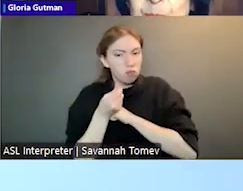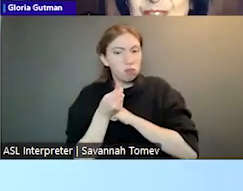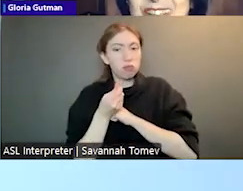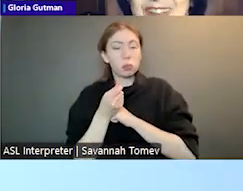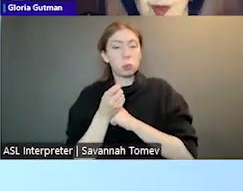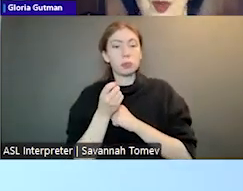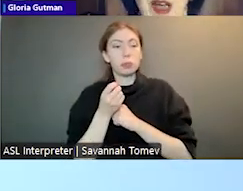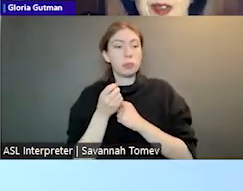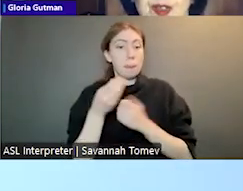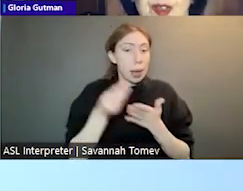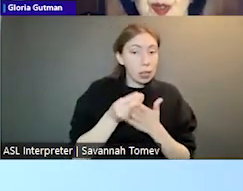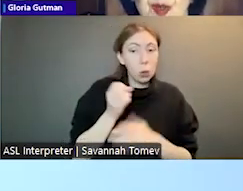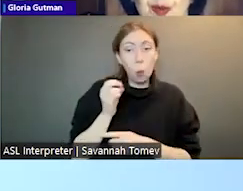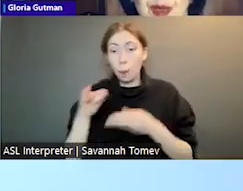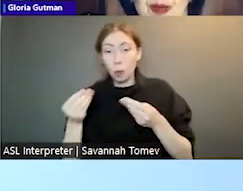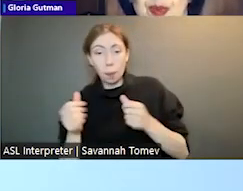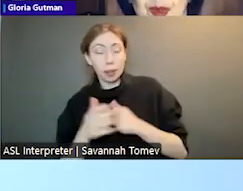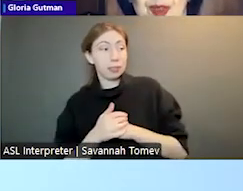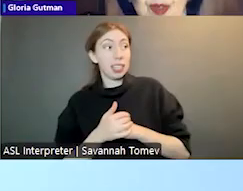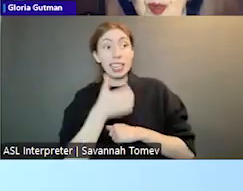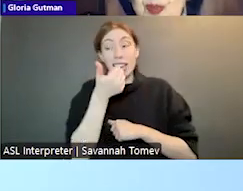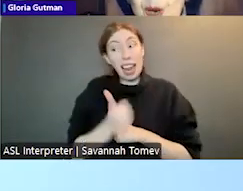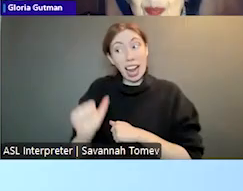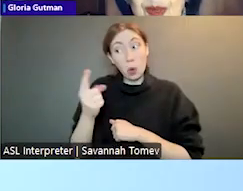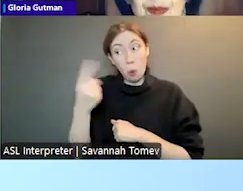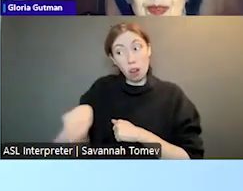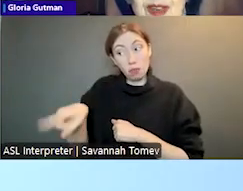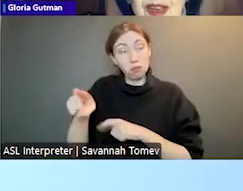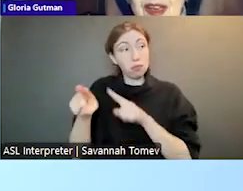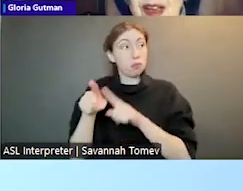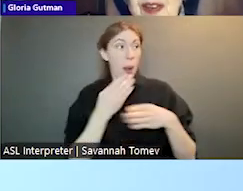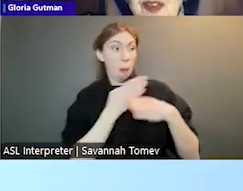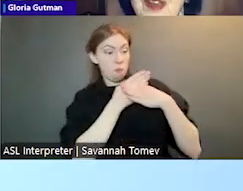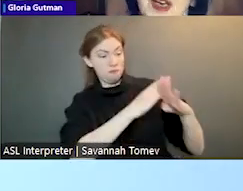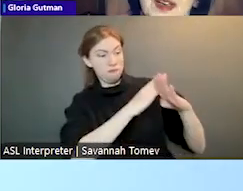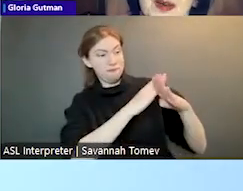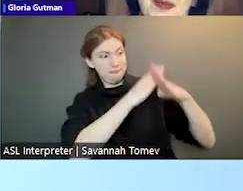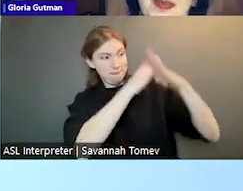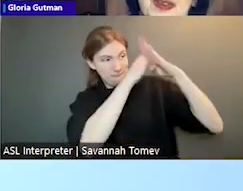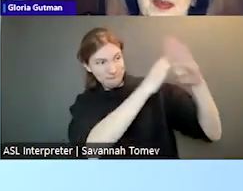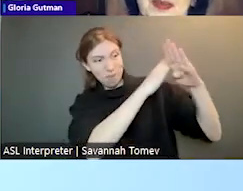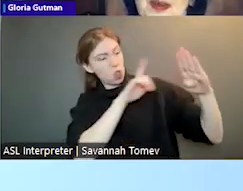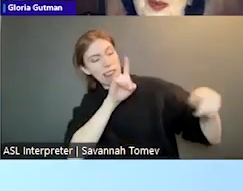anybody prevented your access to your money, possessions, or property? And